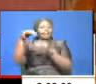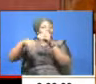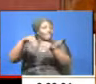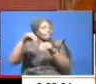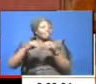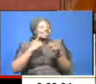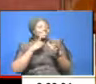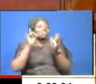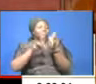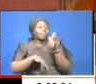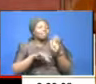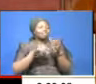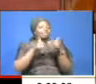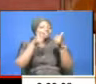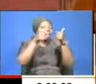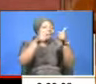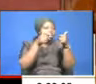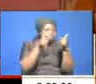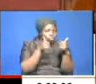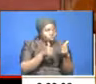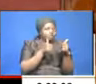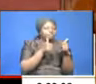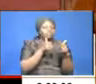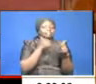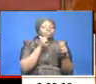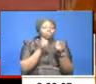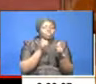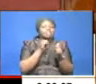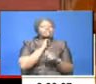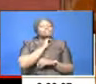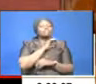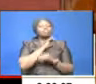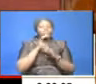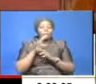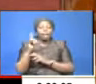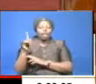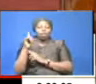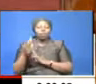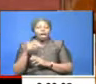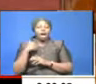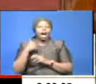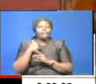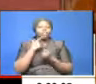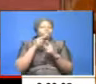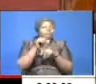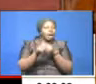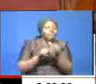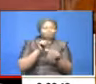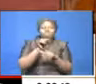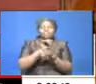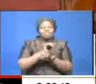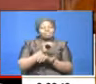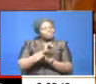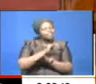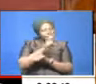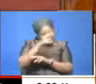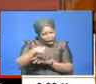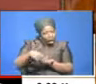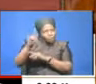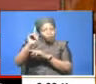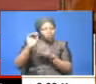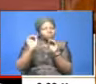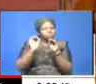Gazette notice referred to by the complainant's counsel was not a clearance but an